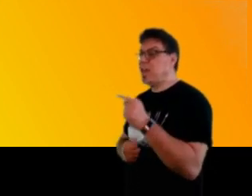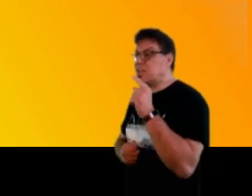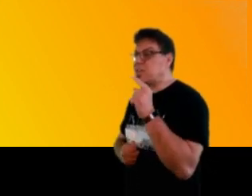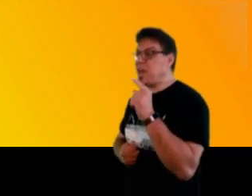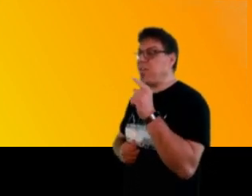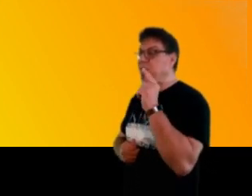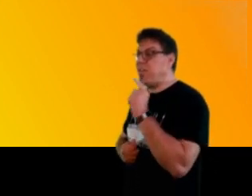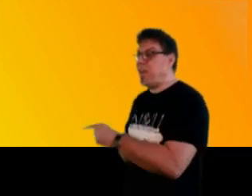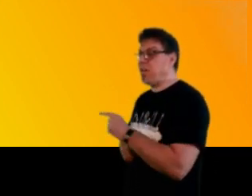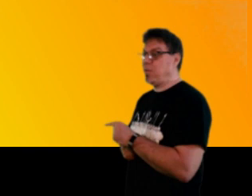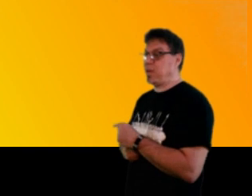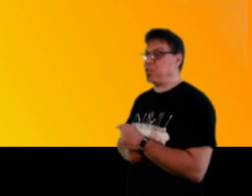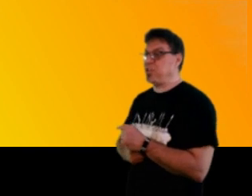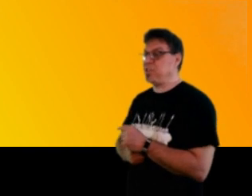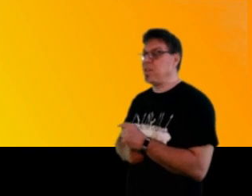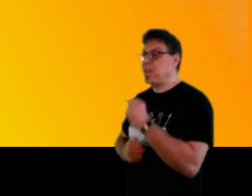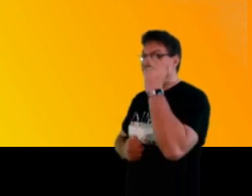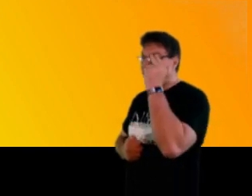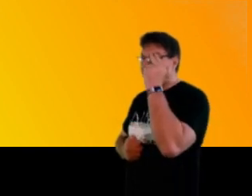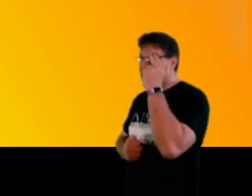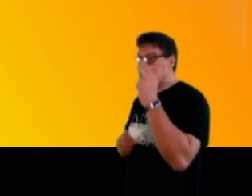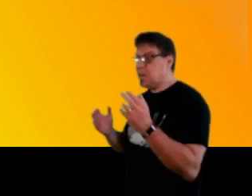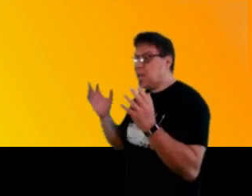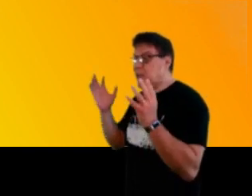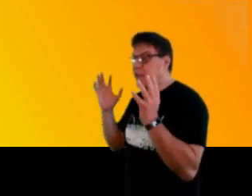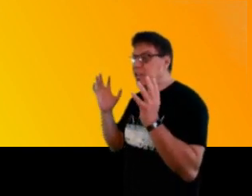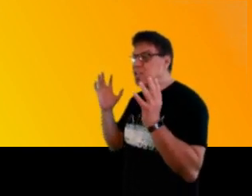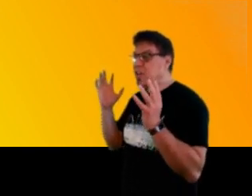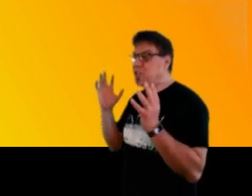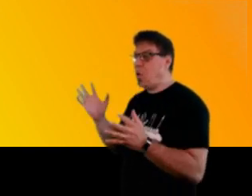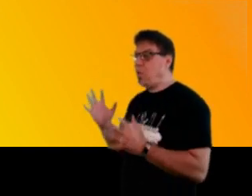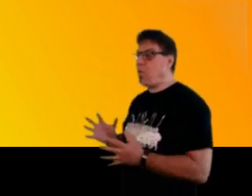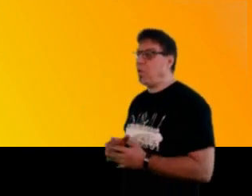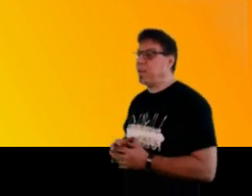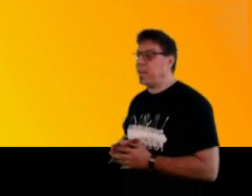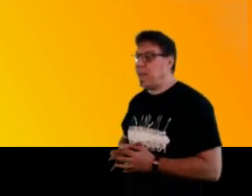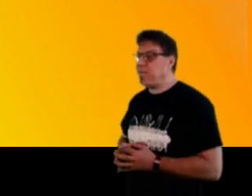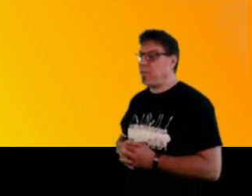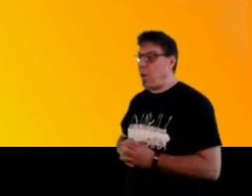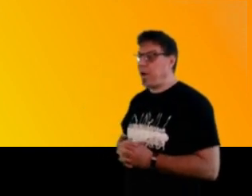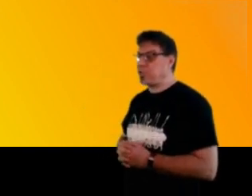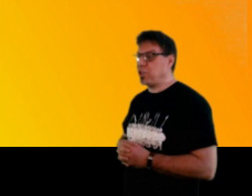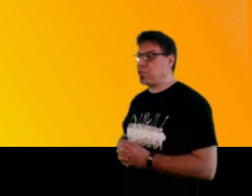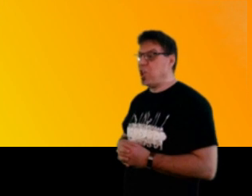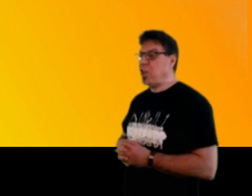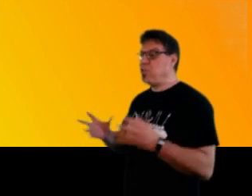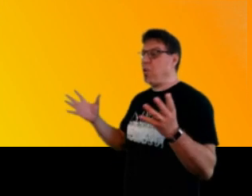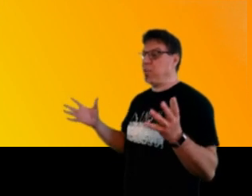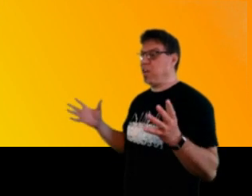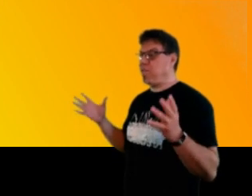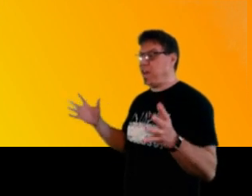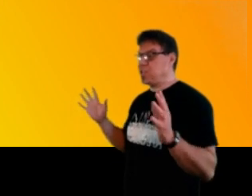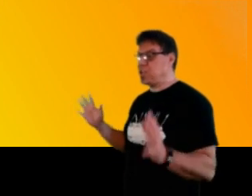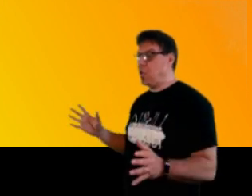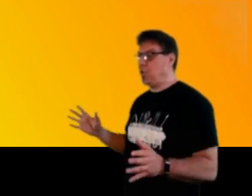congregation discover their vocations. A vocation is your role in the life of the wider church. You don't